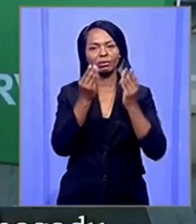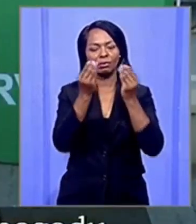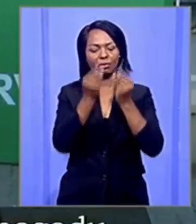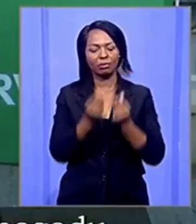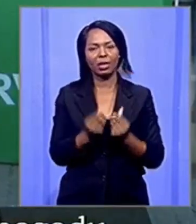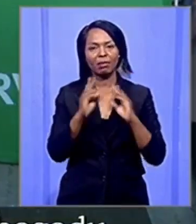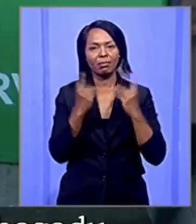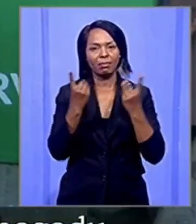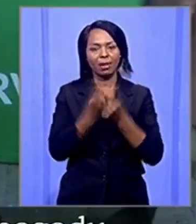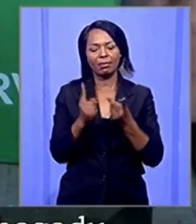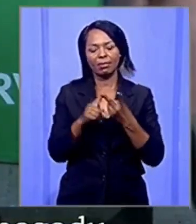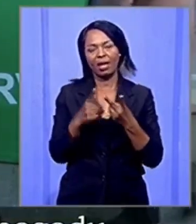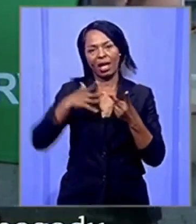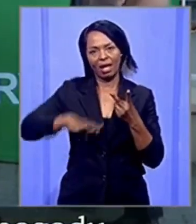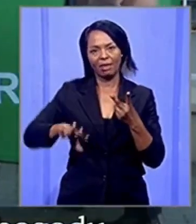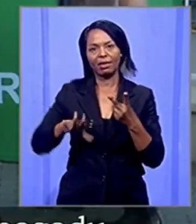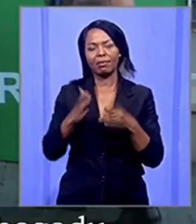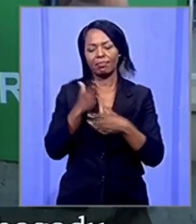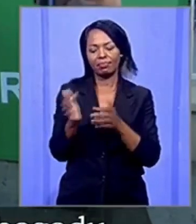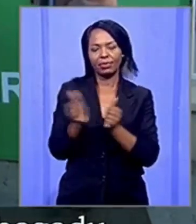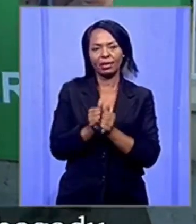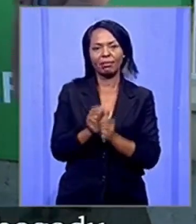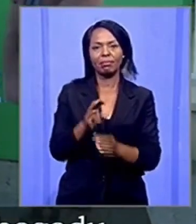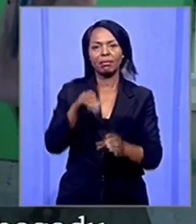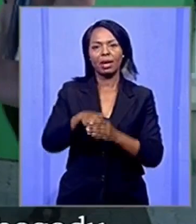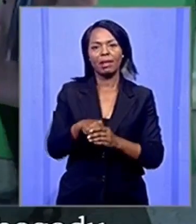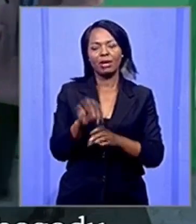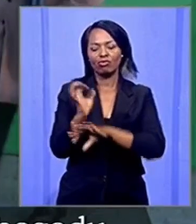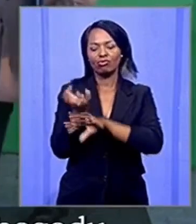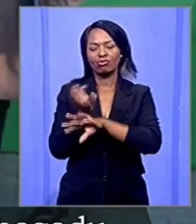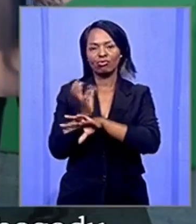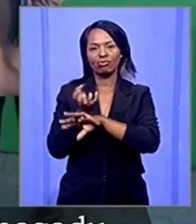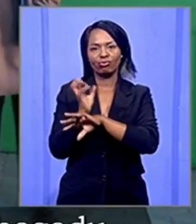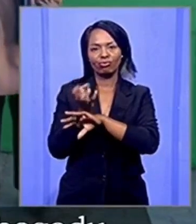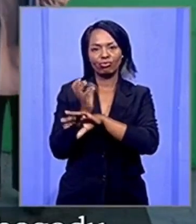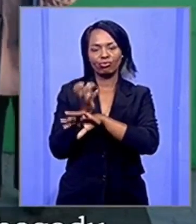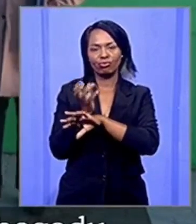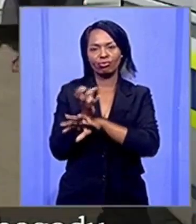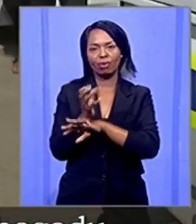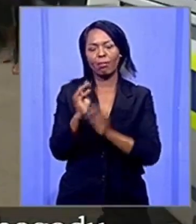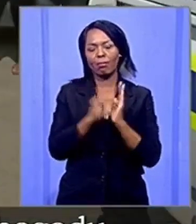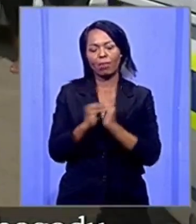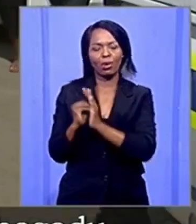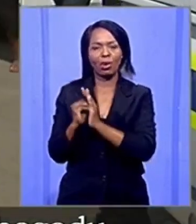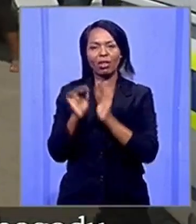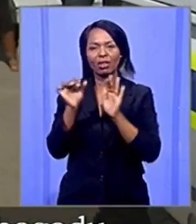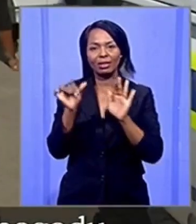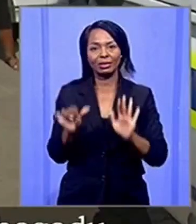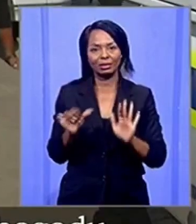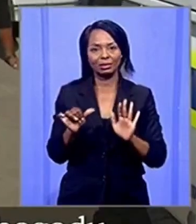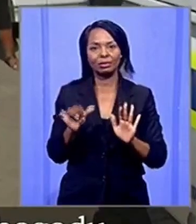ba le molato. Go begwa ba amega mo kgetseng ya ditemane tsa boleng jwa diranta di le dimilione di le 6 tse di nyeletseng kwa sekolong